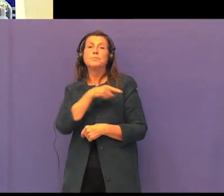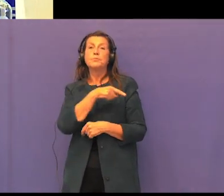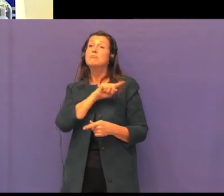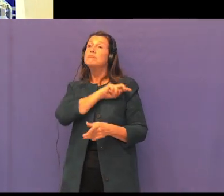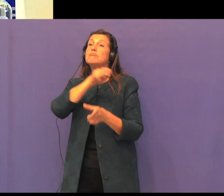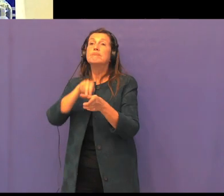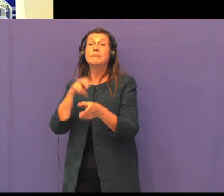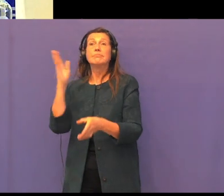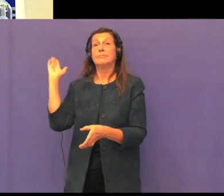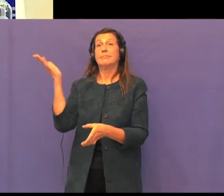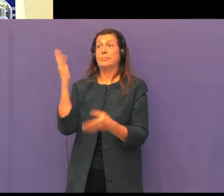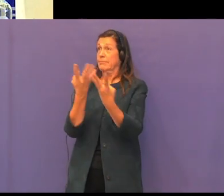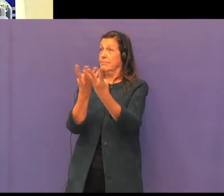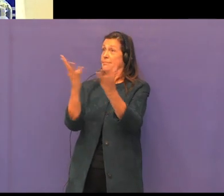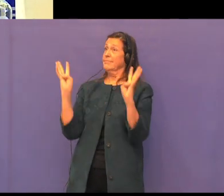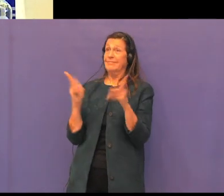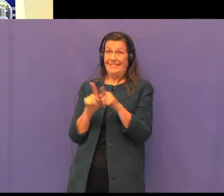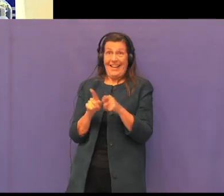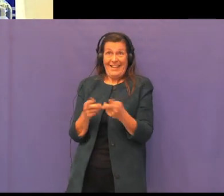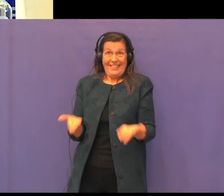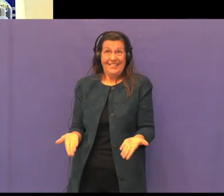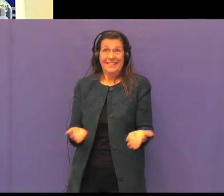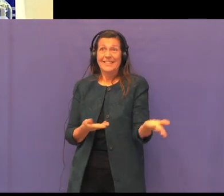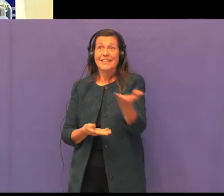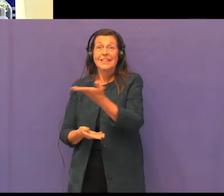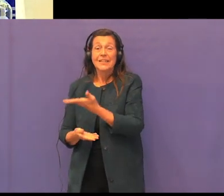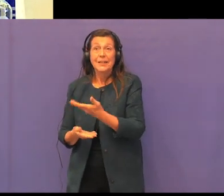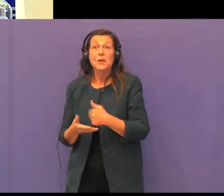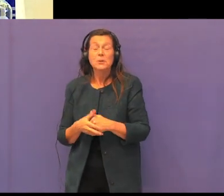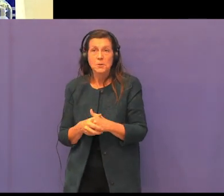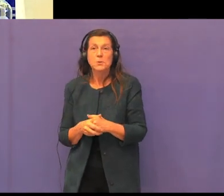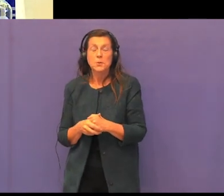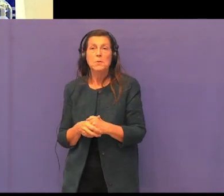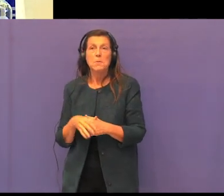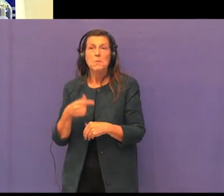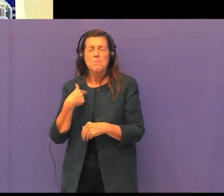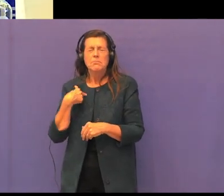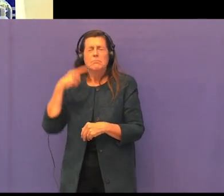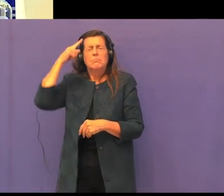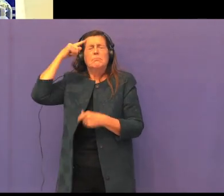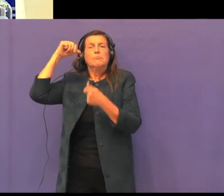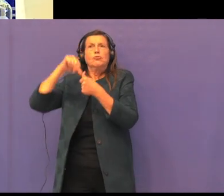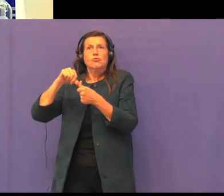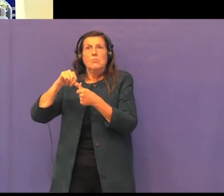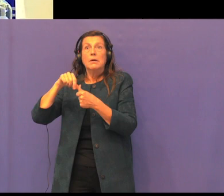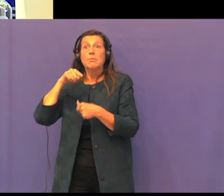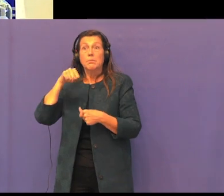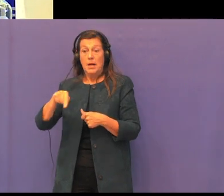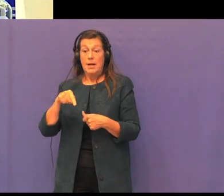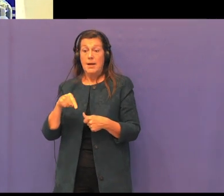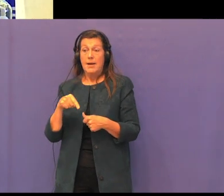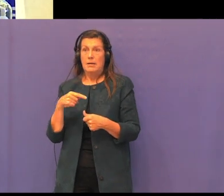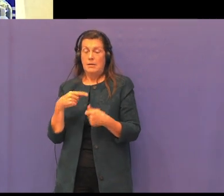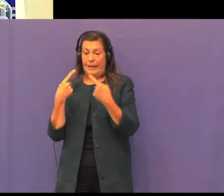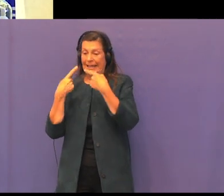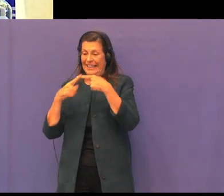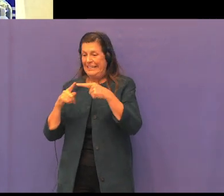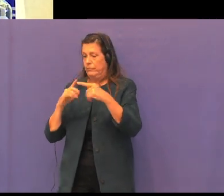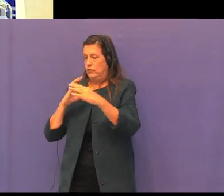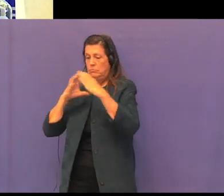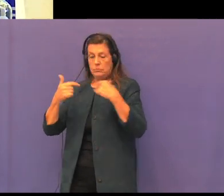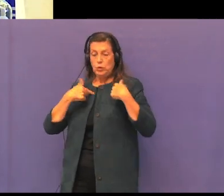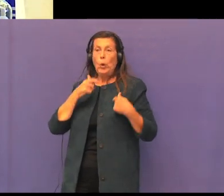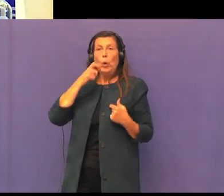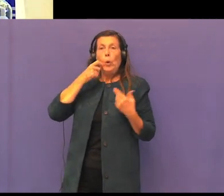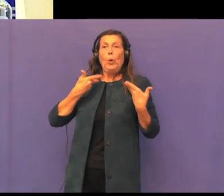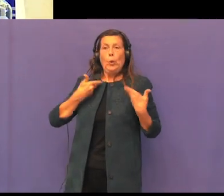initially, I remember particularly when I was talking about interspecies communication, people said, "Cronin, you're barking mad." I mean, what are you talking about?